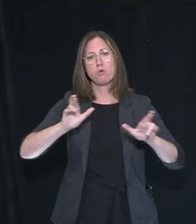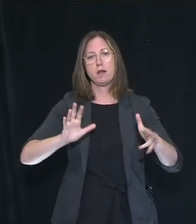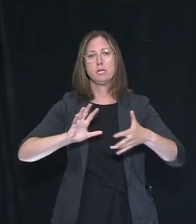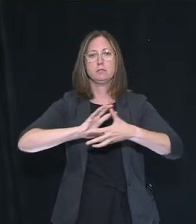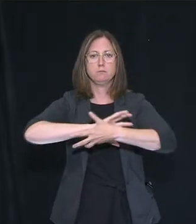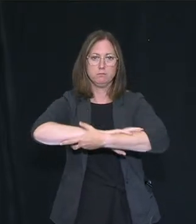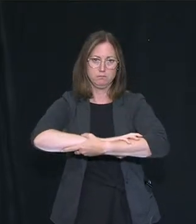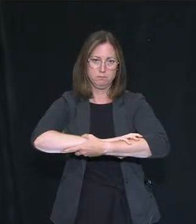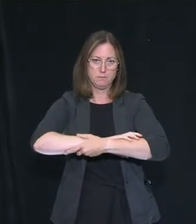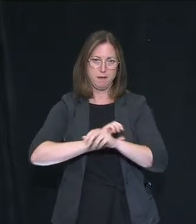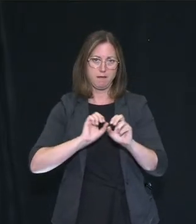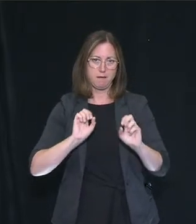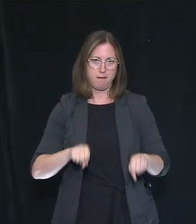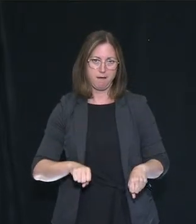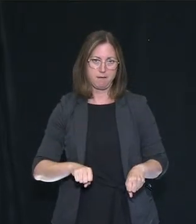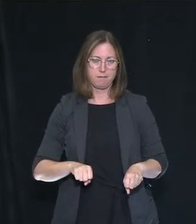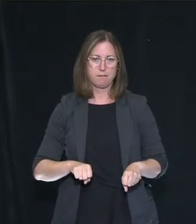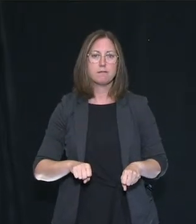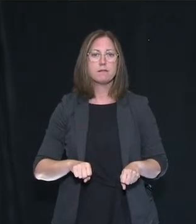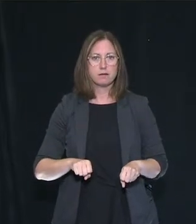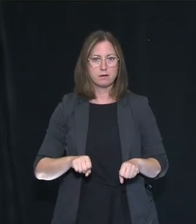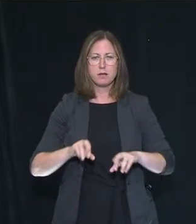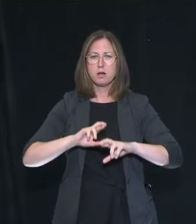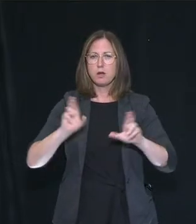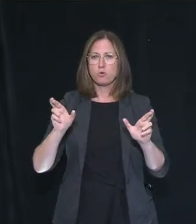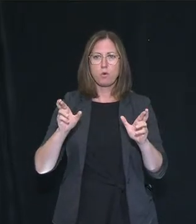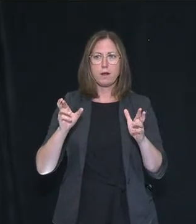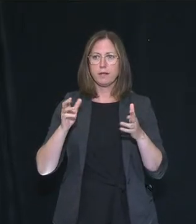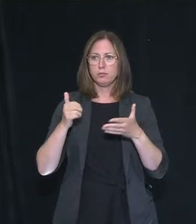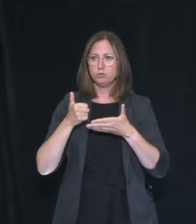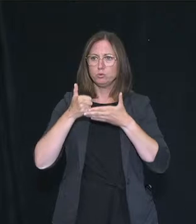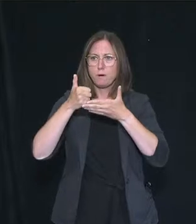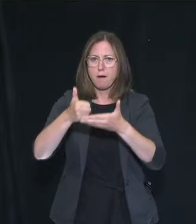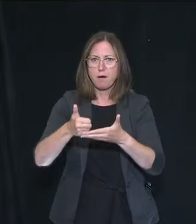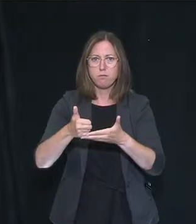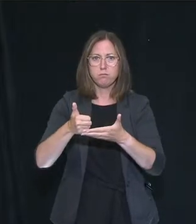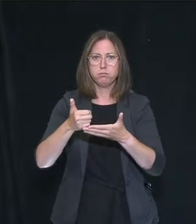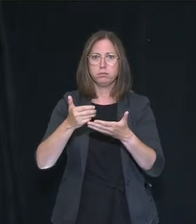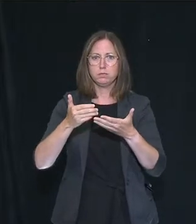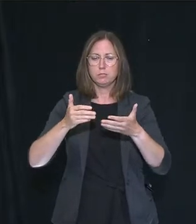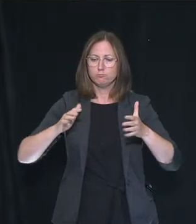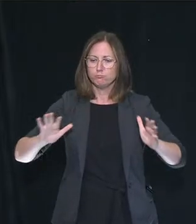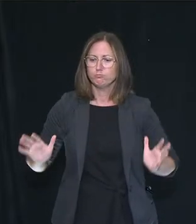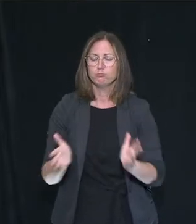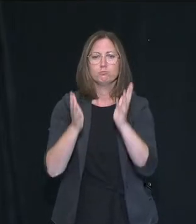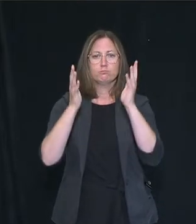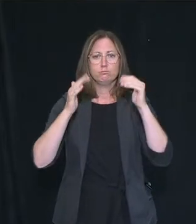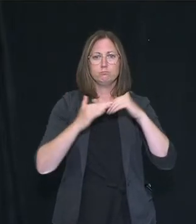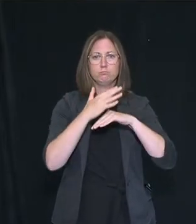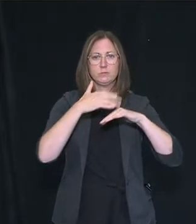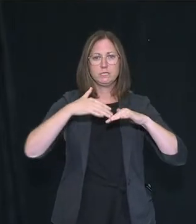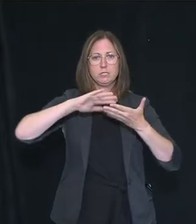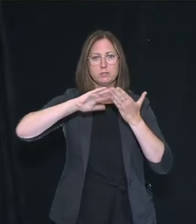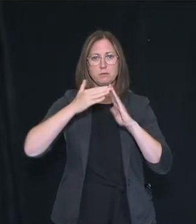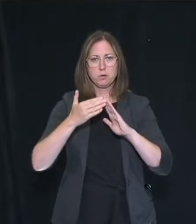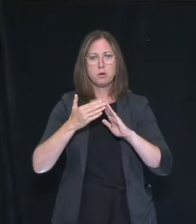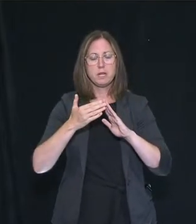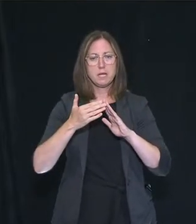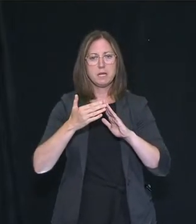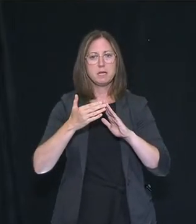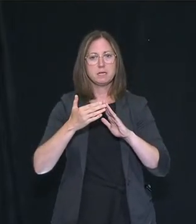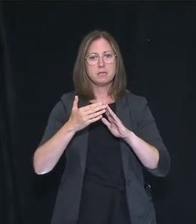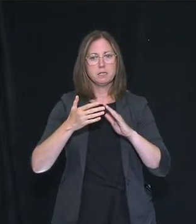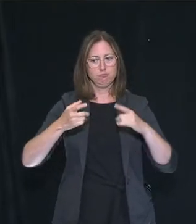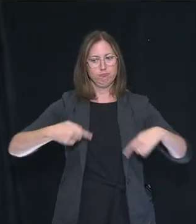we address this issue and the future health and well-being of Indigenous communities, I put my faith in each